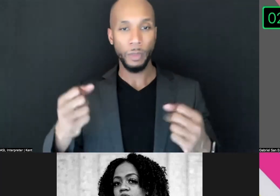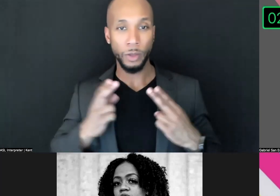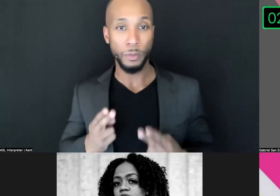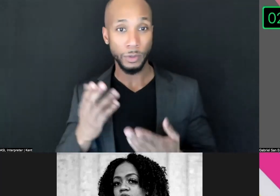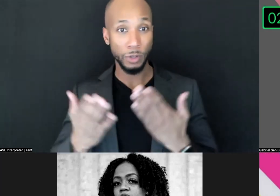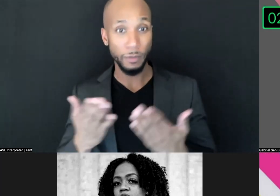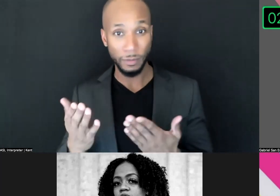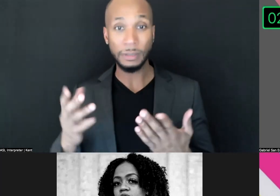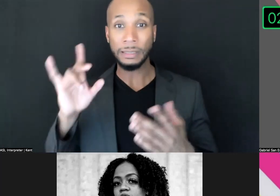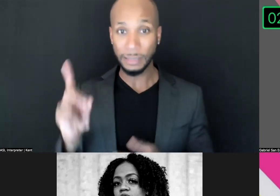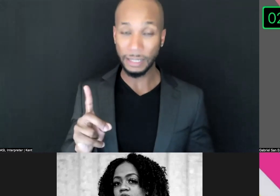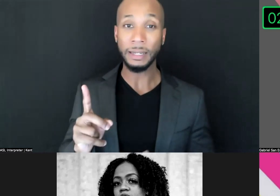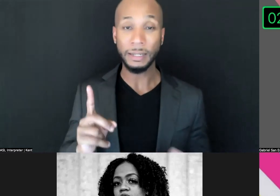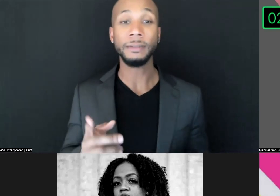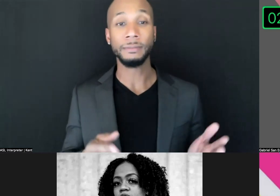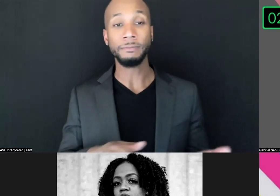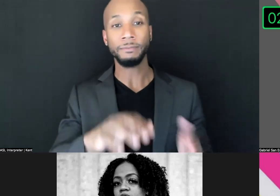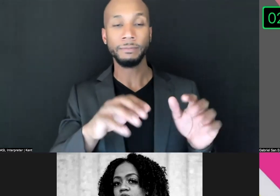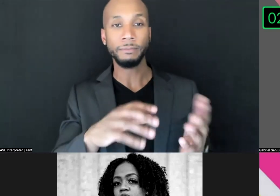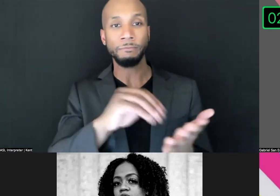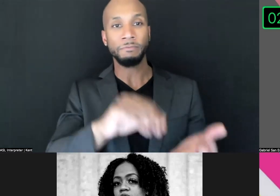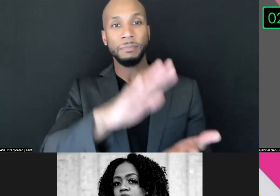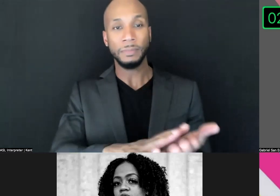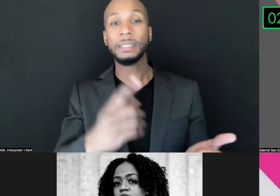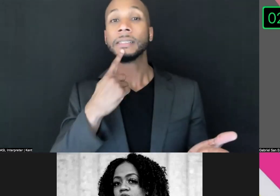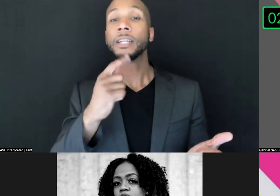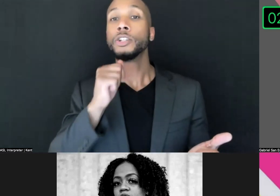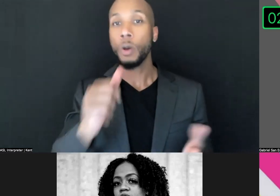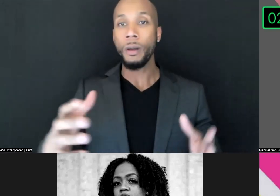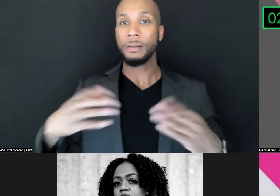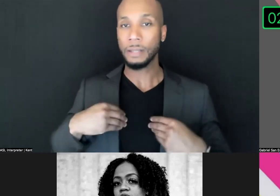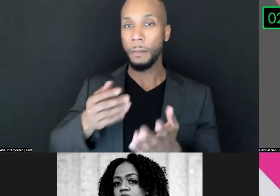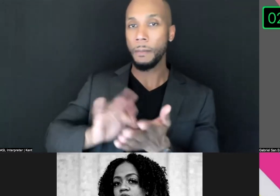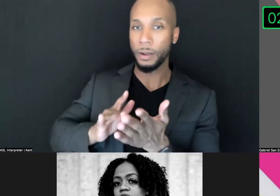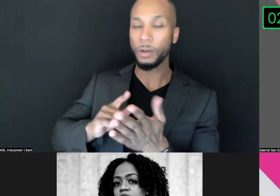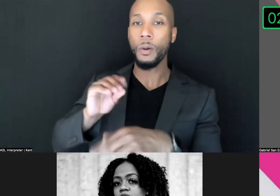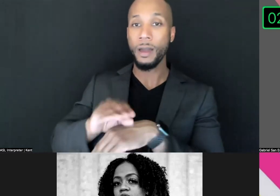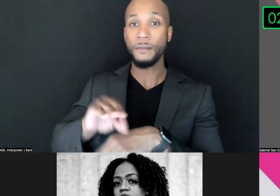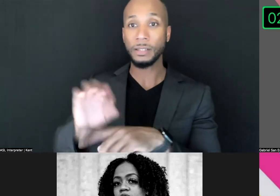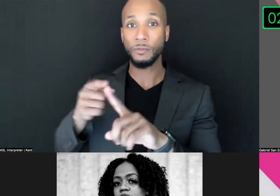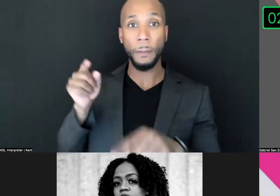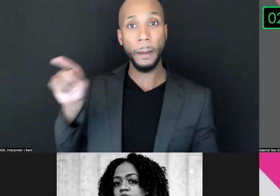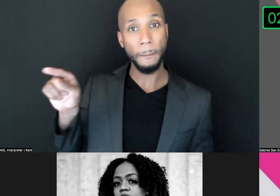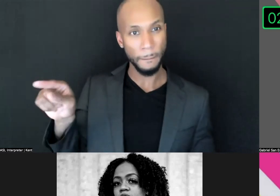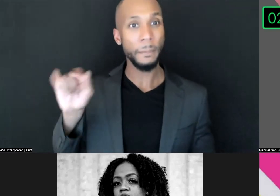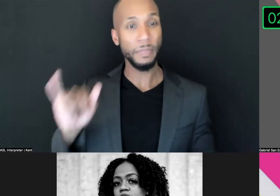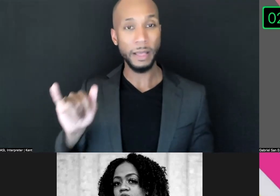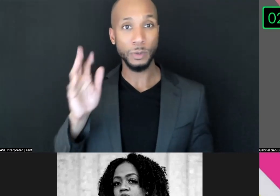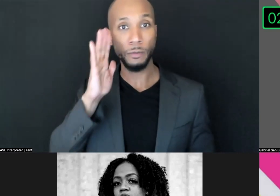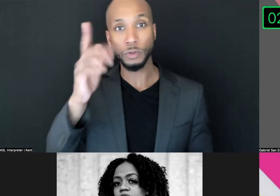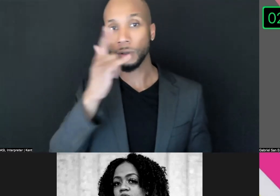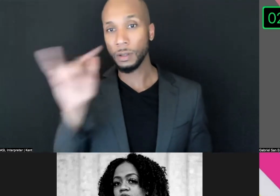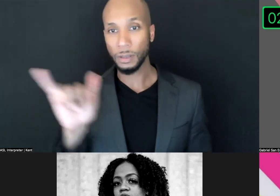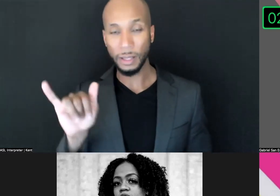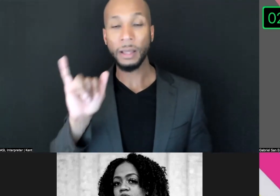gone on record and said, don't take medical advice from him. That's where we're headed. That's what I was hearing from